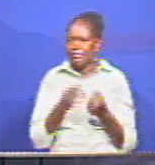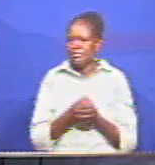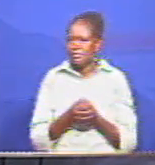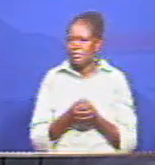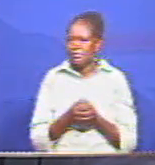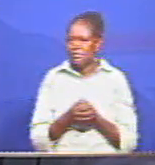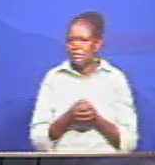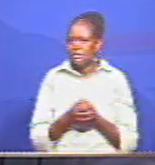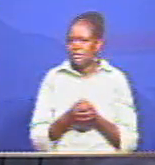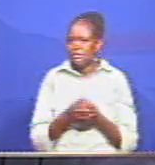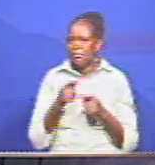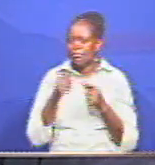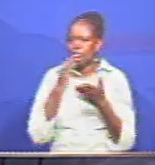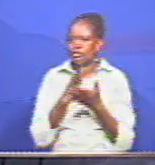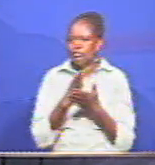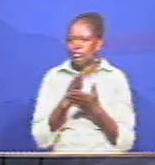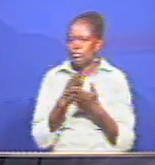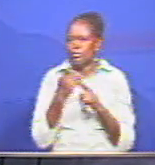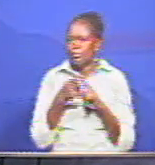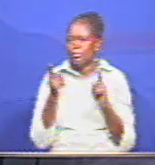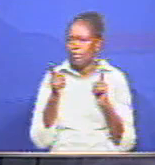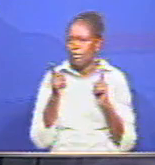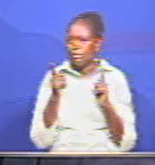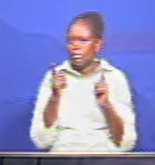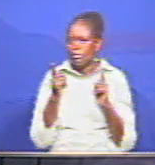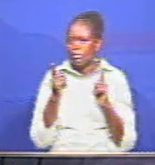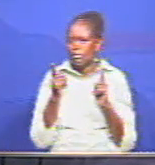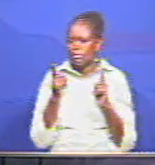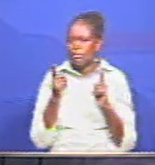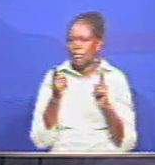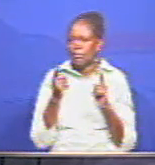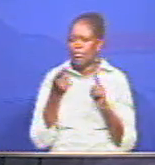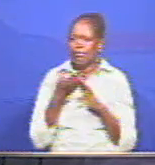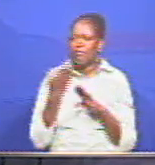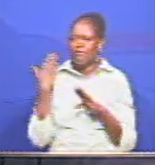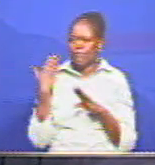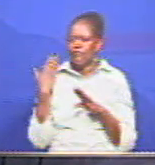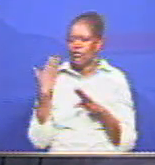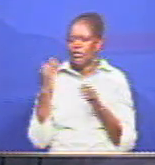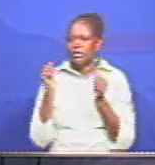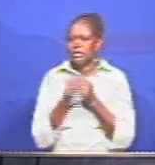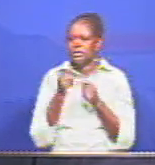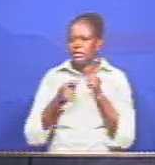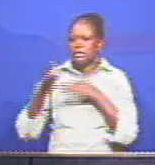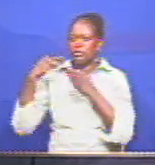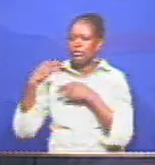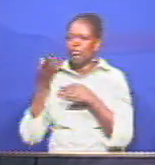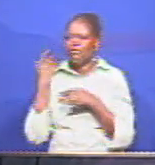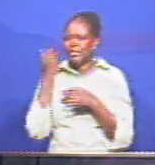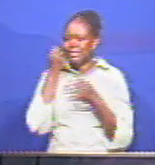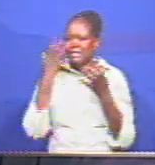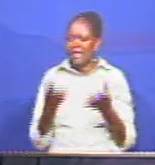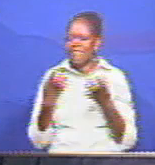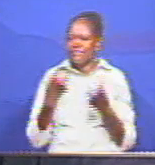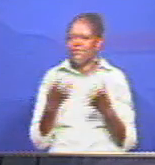Yes. Yes, it is true, mm-hmm. but in the past, let us say 10 years ago, I was very sick